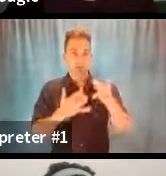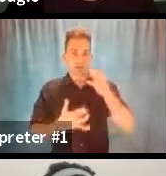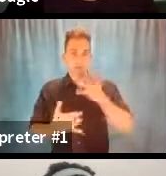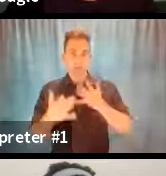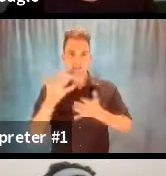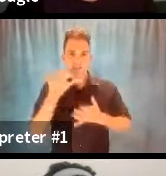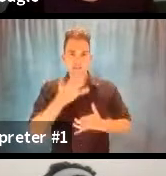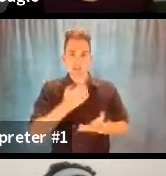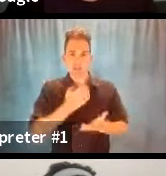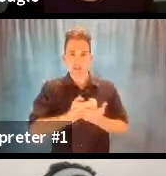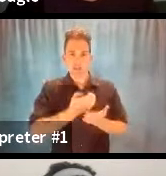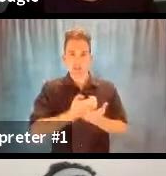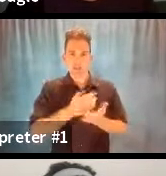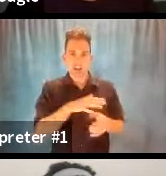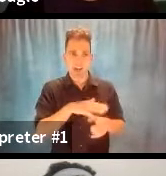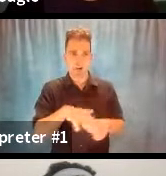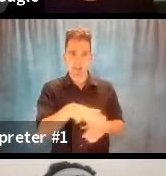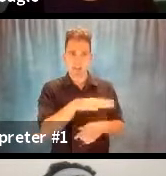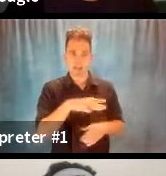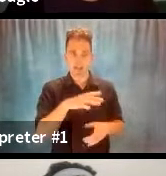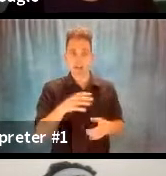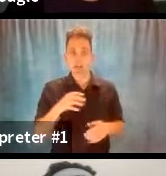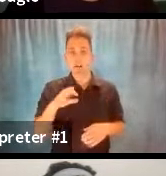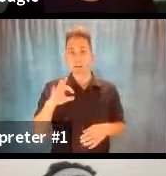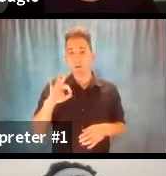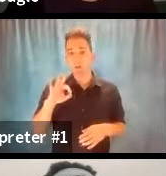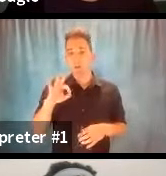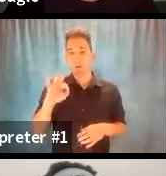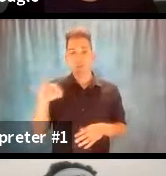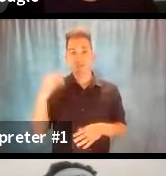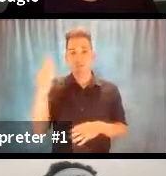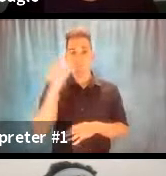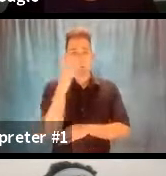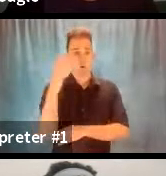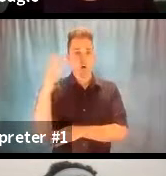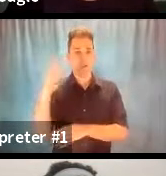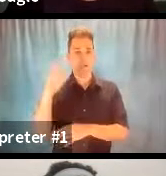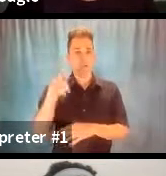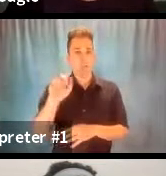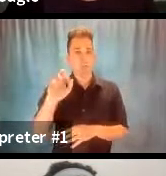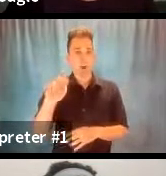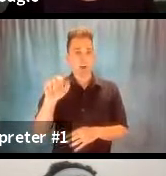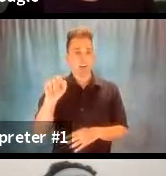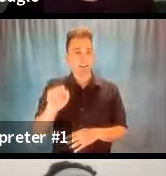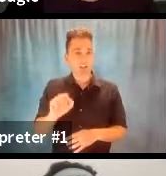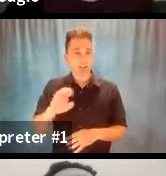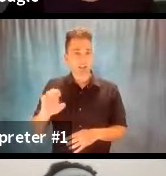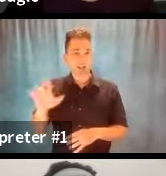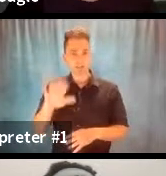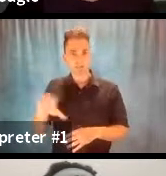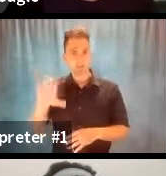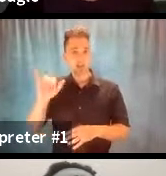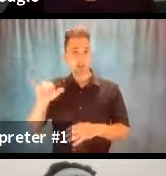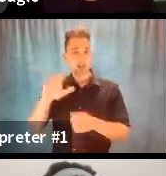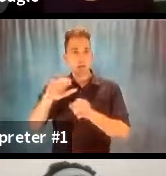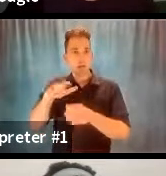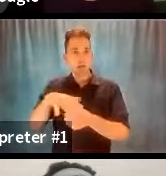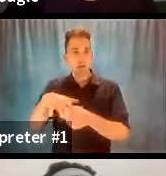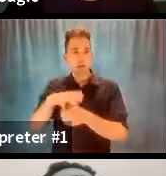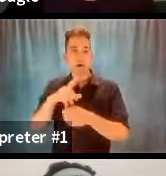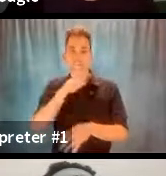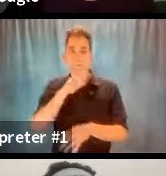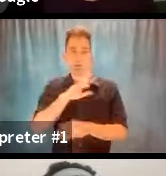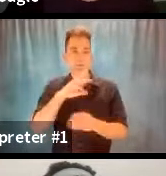DeVille and in Forest Park Southeast, and have been very involved in social action